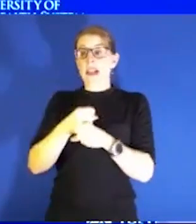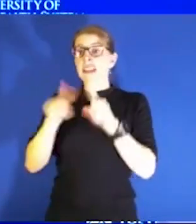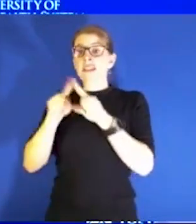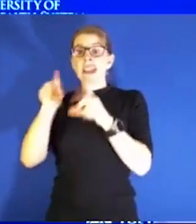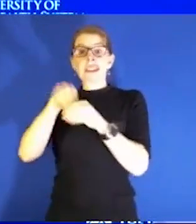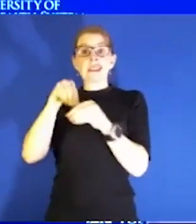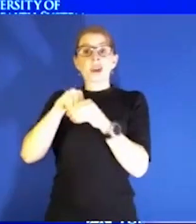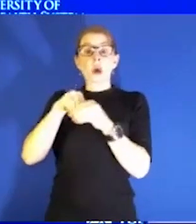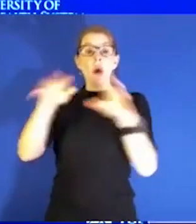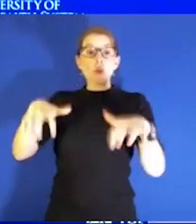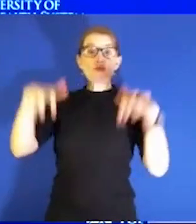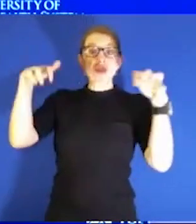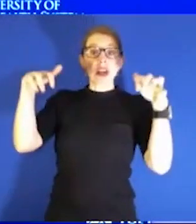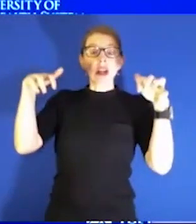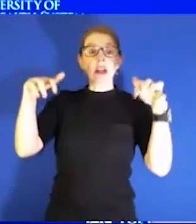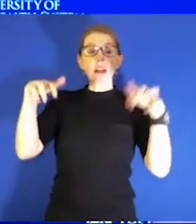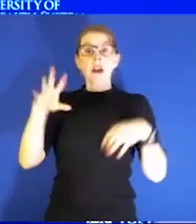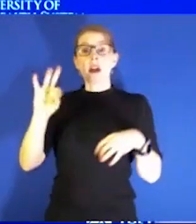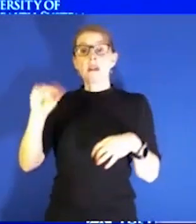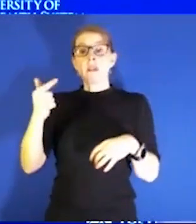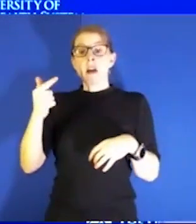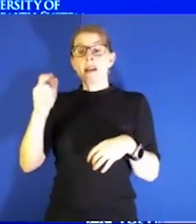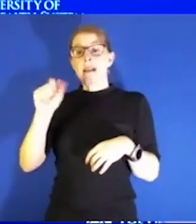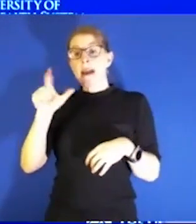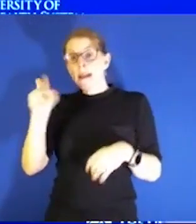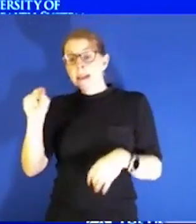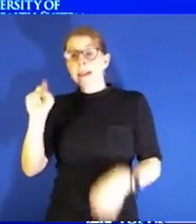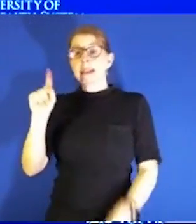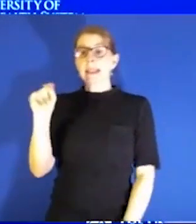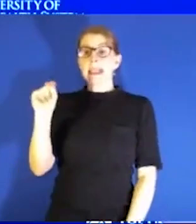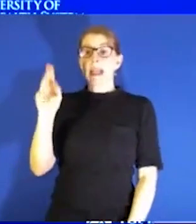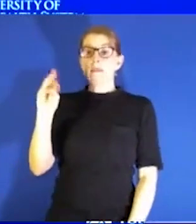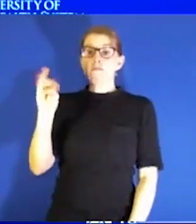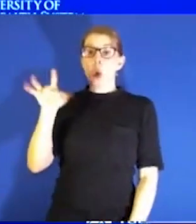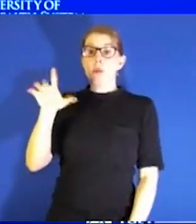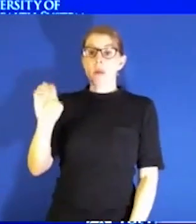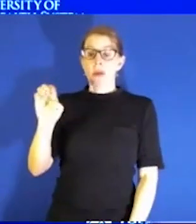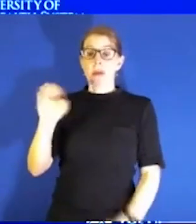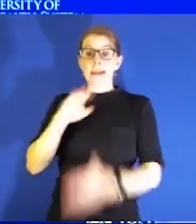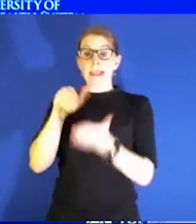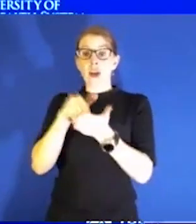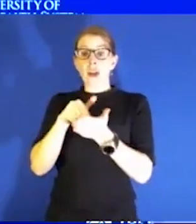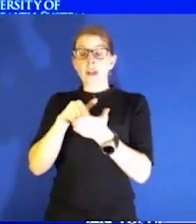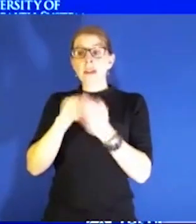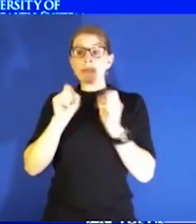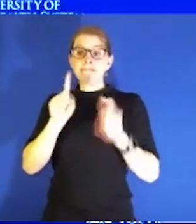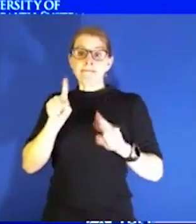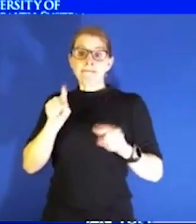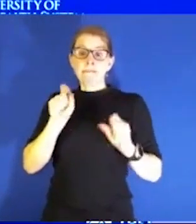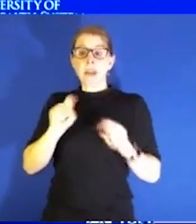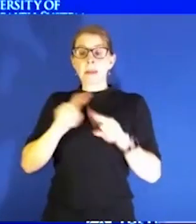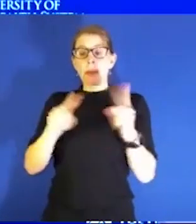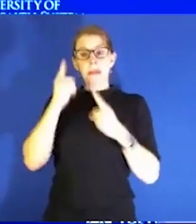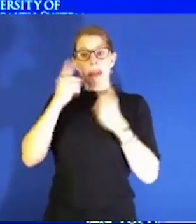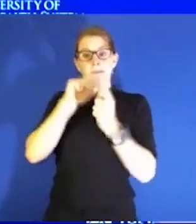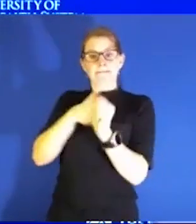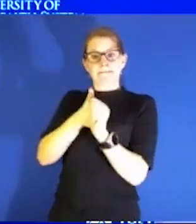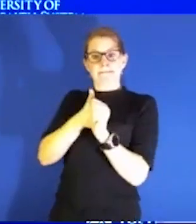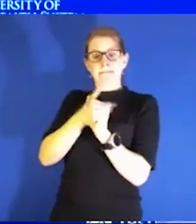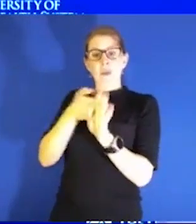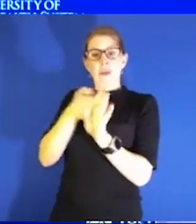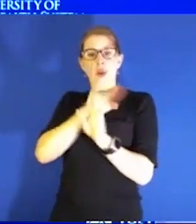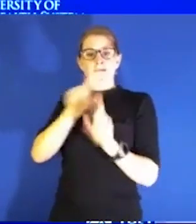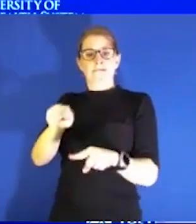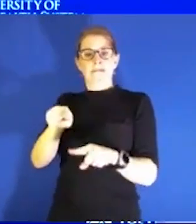and Fog Allen and T-Mobile Center. So you can get to these things, but just be thoughtful in your manner and understand that, you know, you are trying to